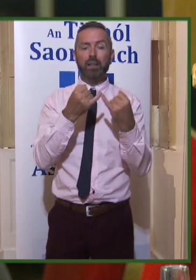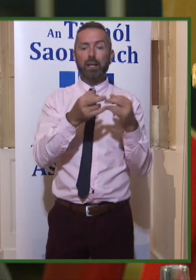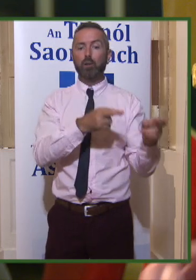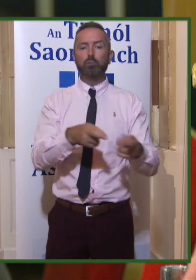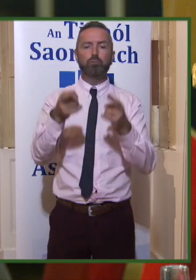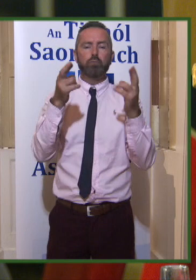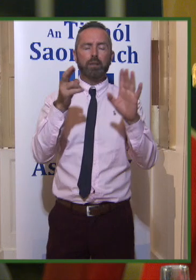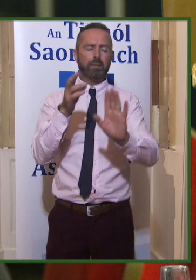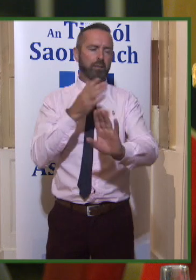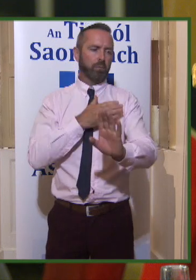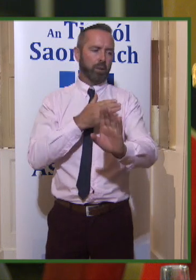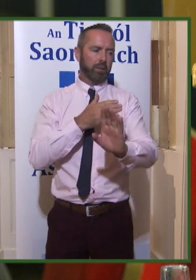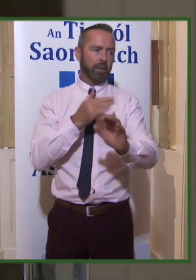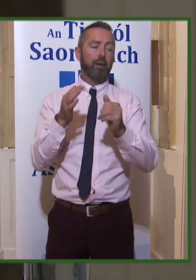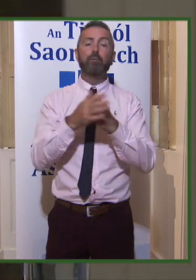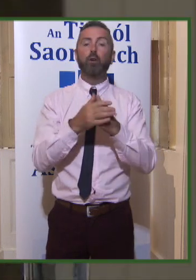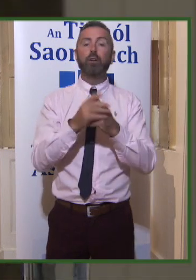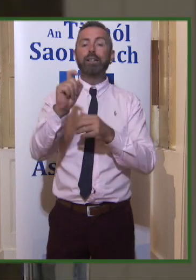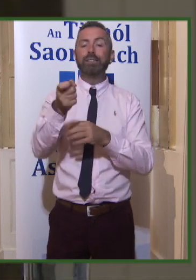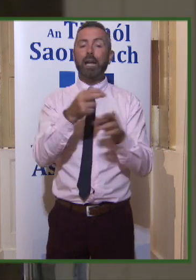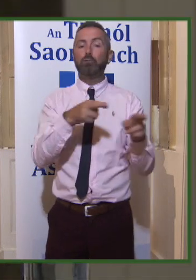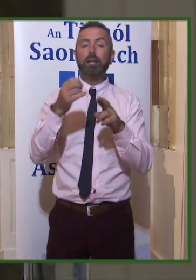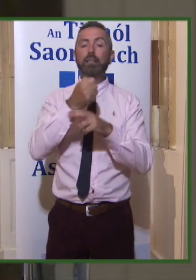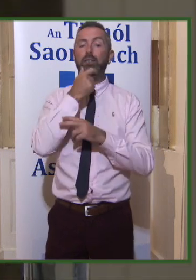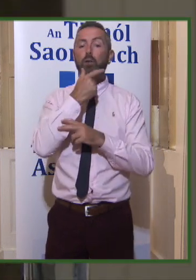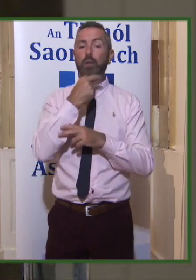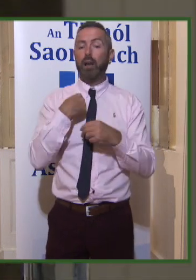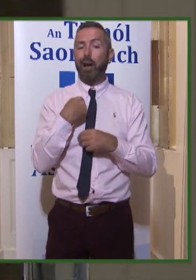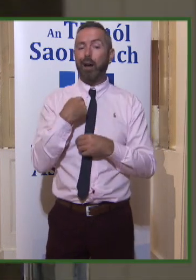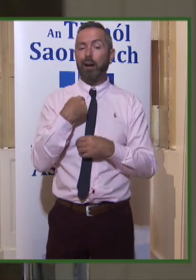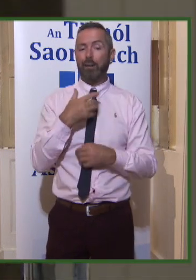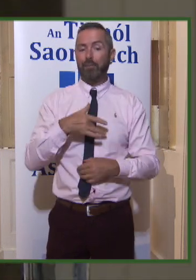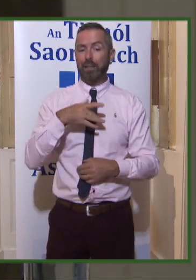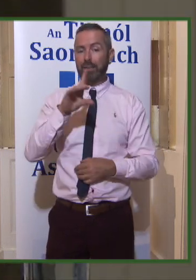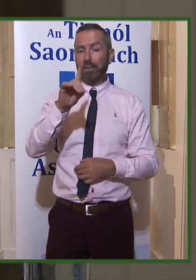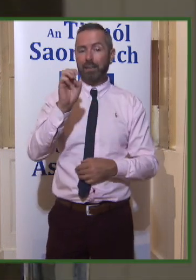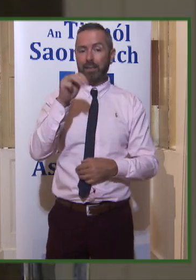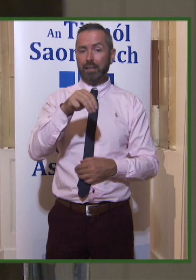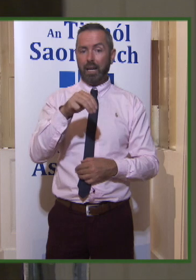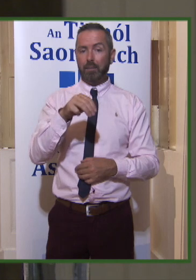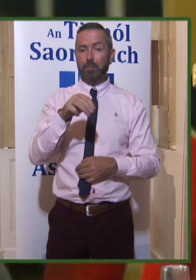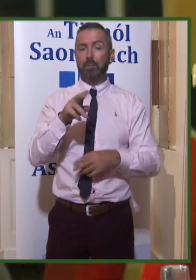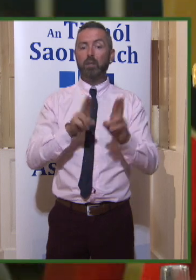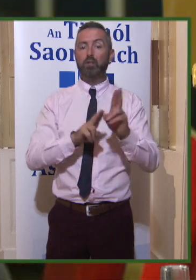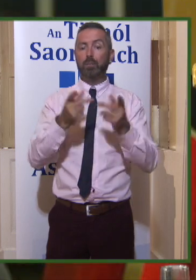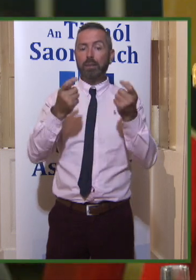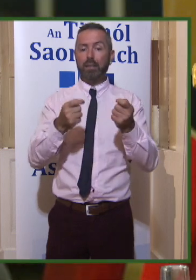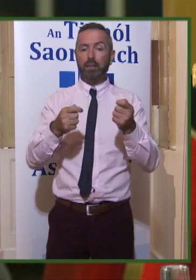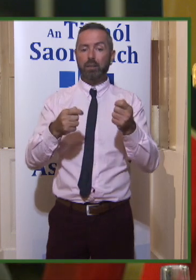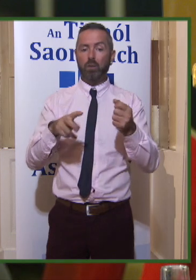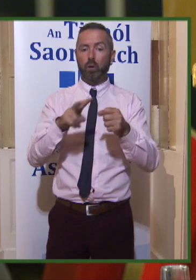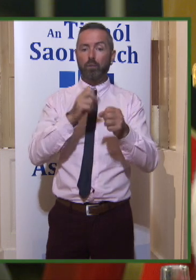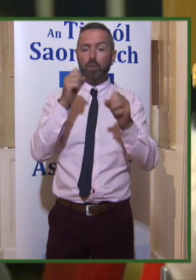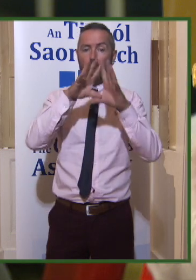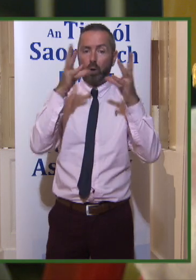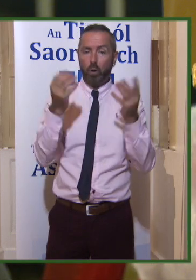for, or sorry, not for the proportion of any taxes raised in Dublin. I would have assumed, as the DEM would be sitting over the whole of Dublin, that those taxes coming